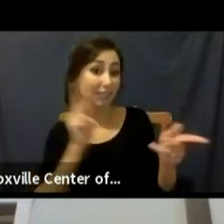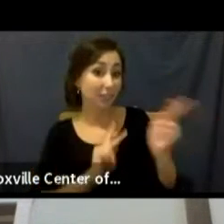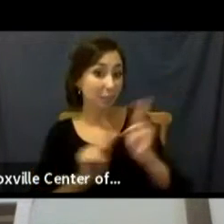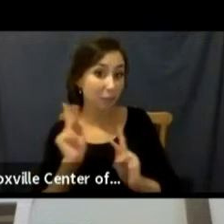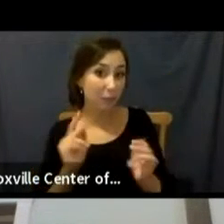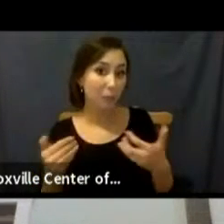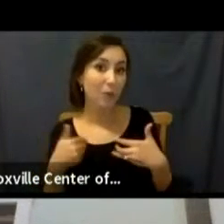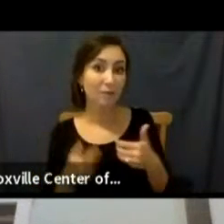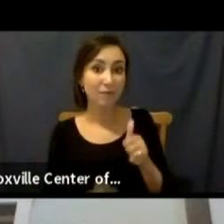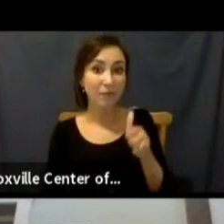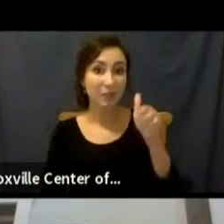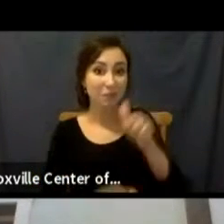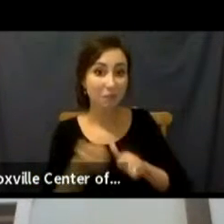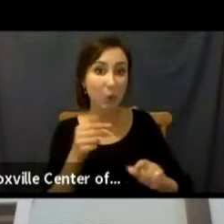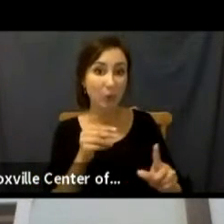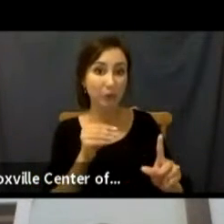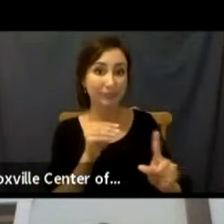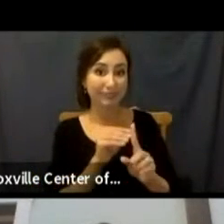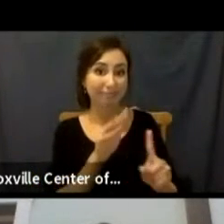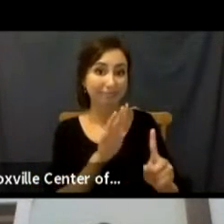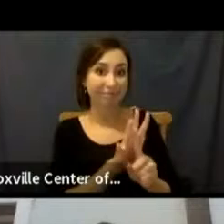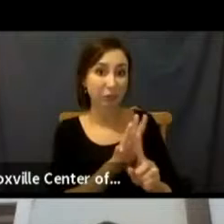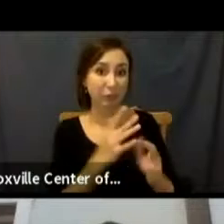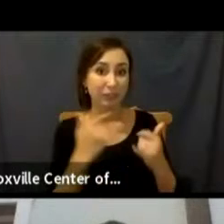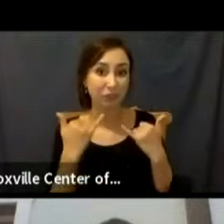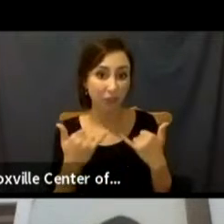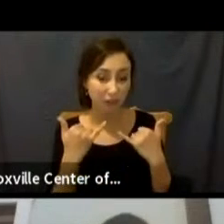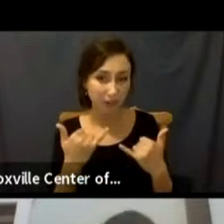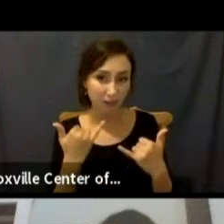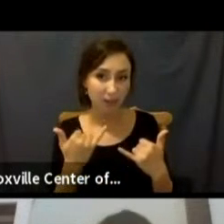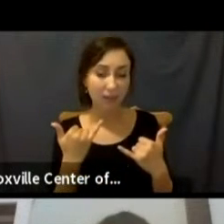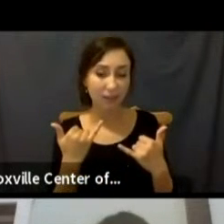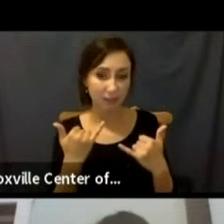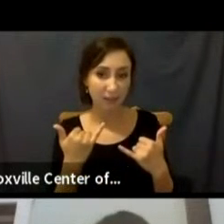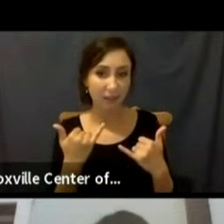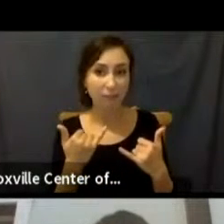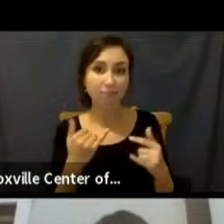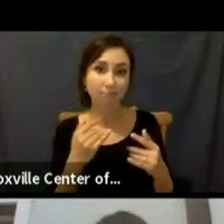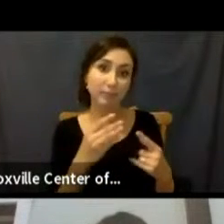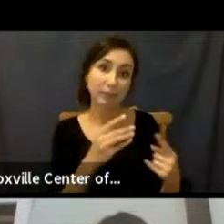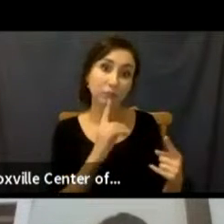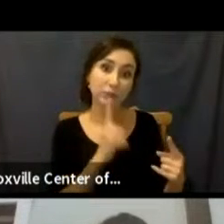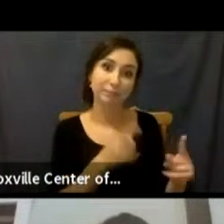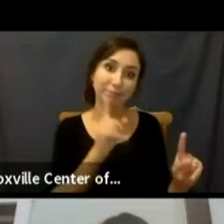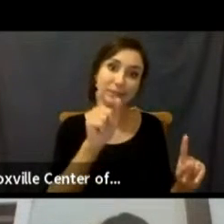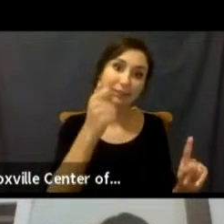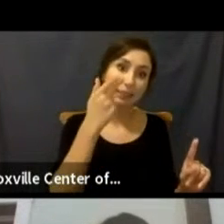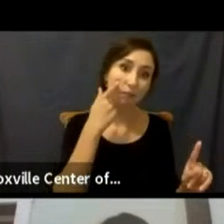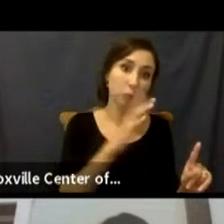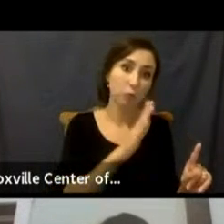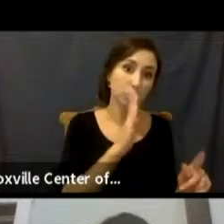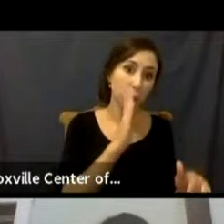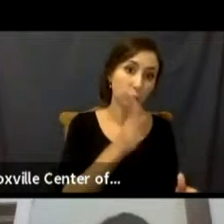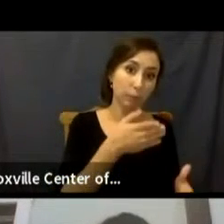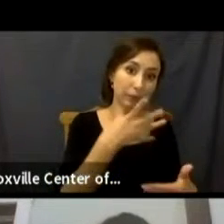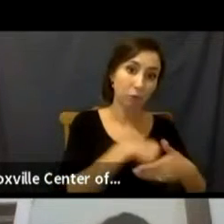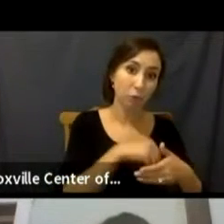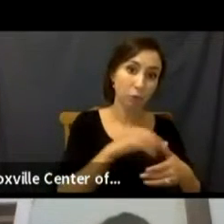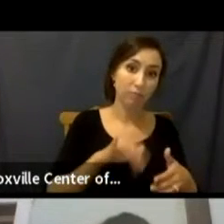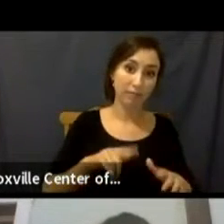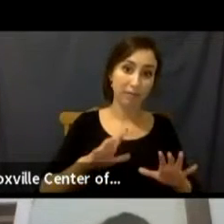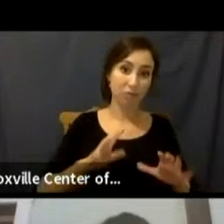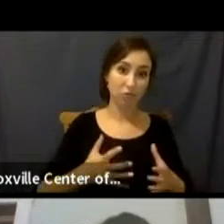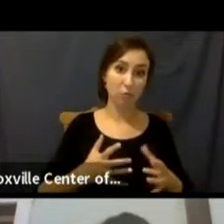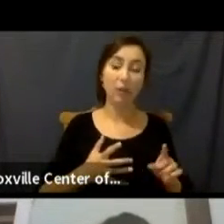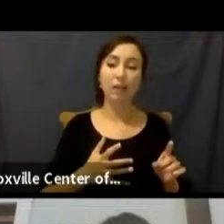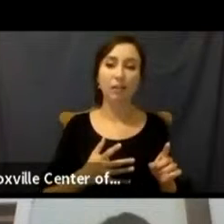the most influence right now, and certainly the governor would be one of these folks, are the ones who,